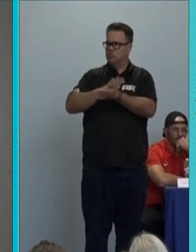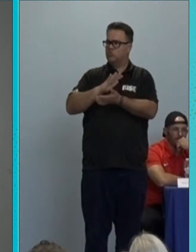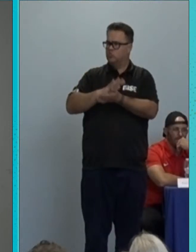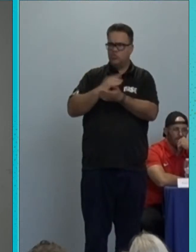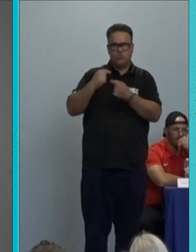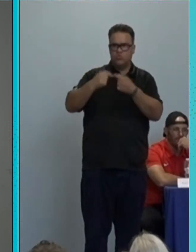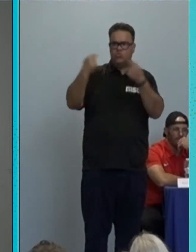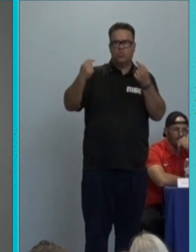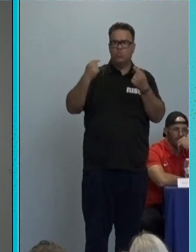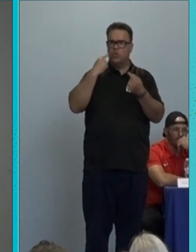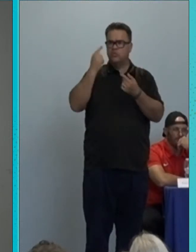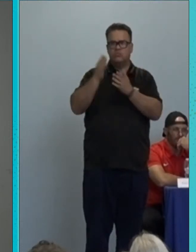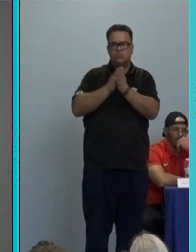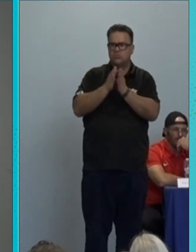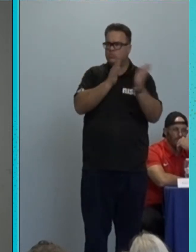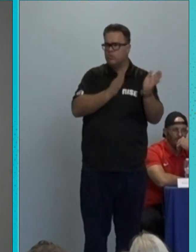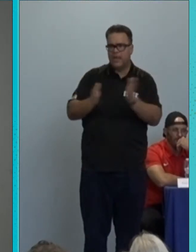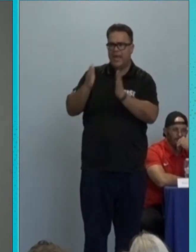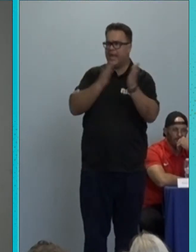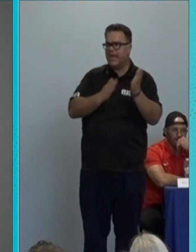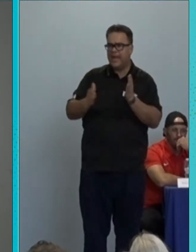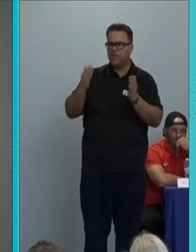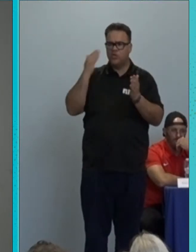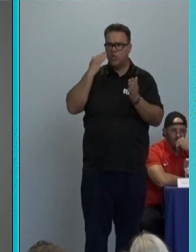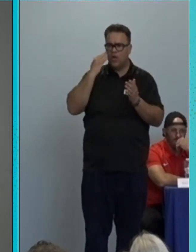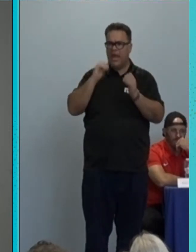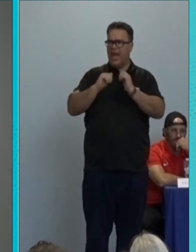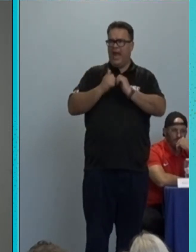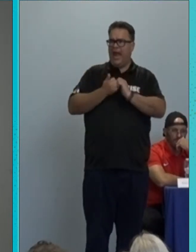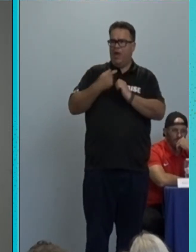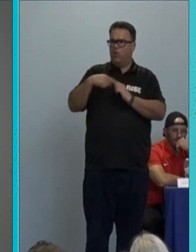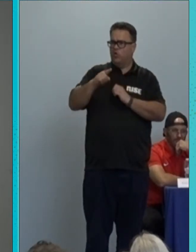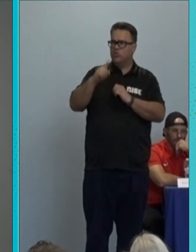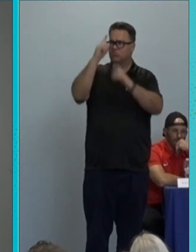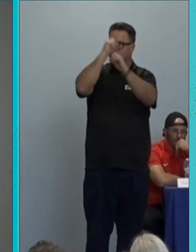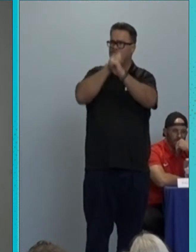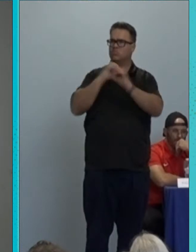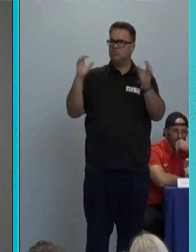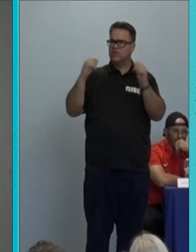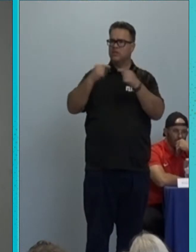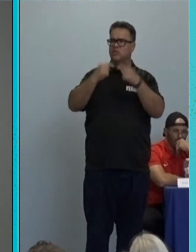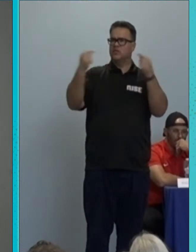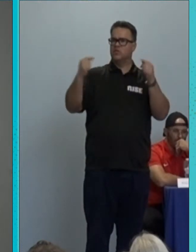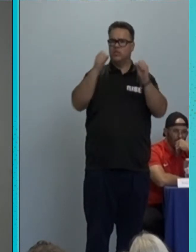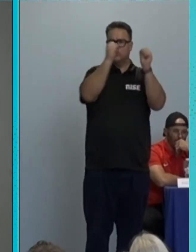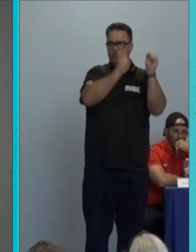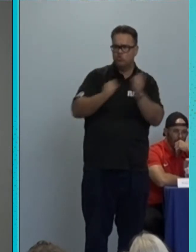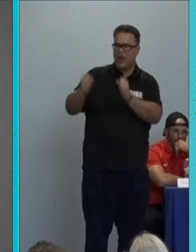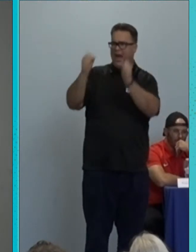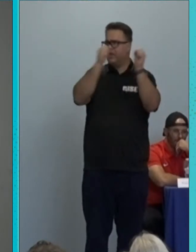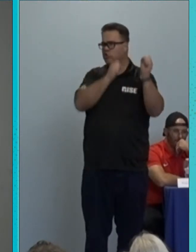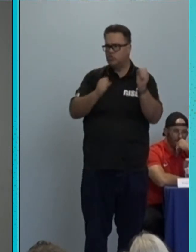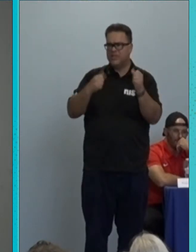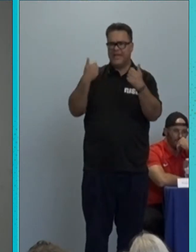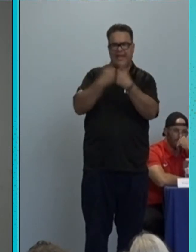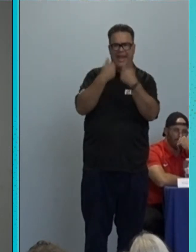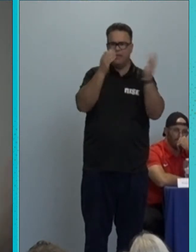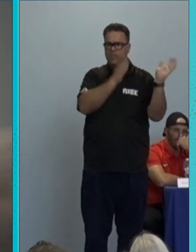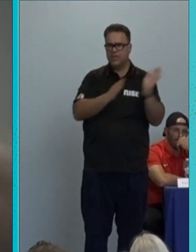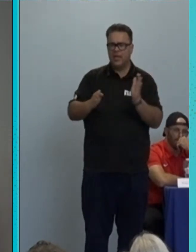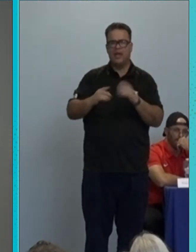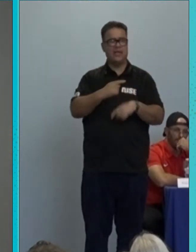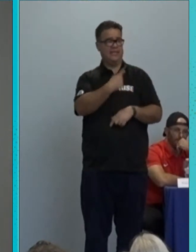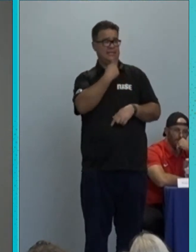team. So how's it, how are you thinking about this in terms of strategy and everything? And he